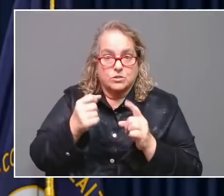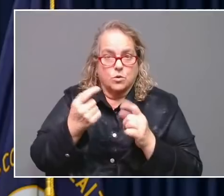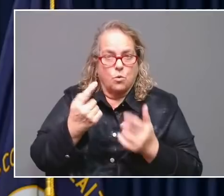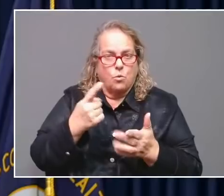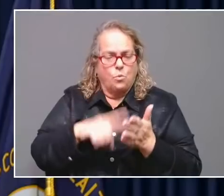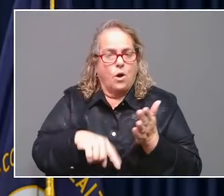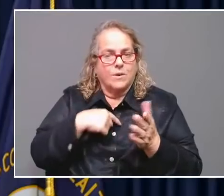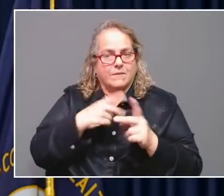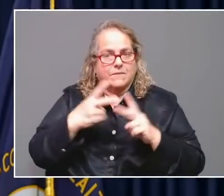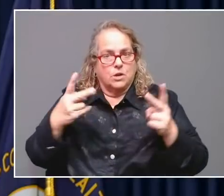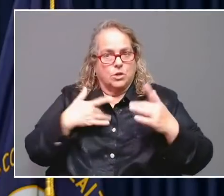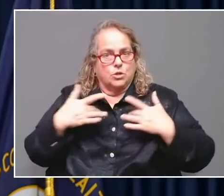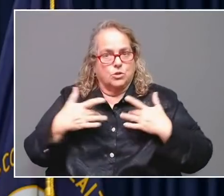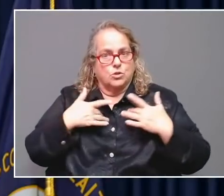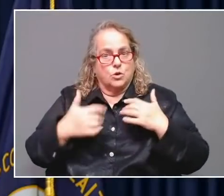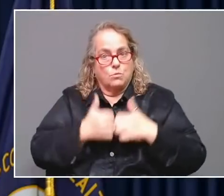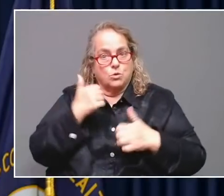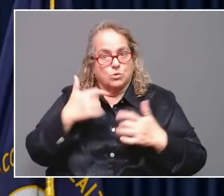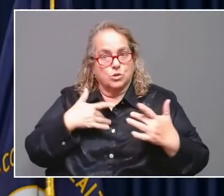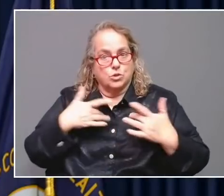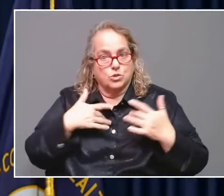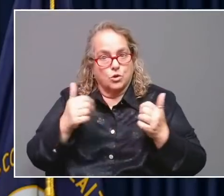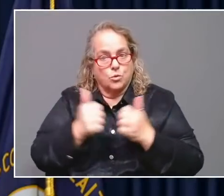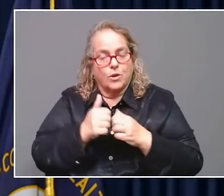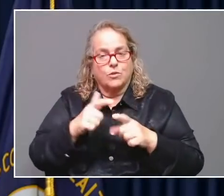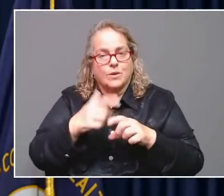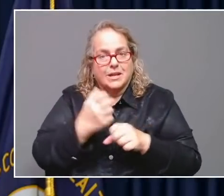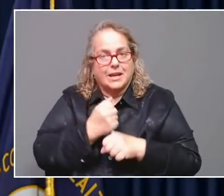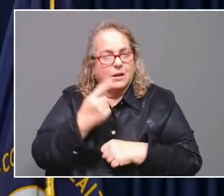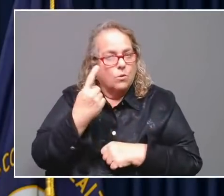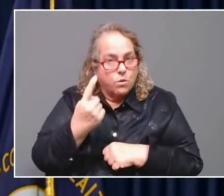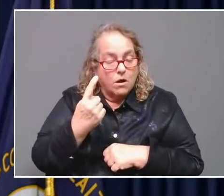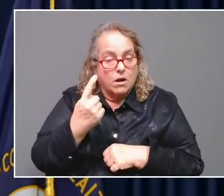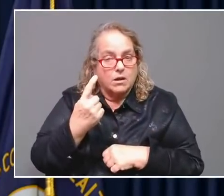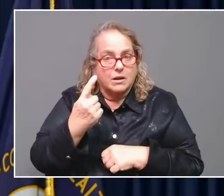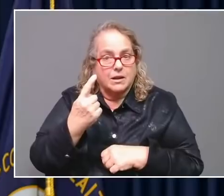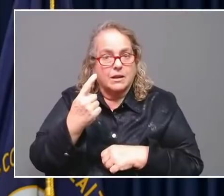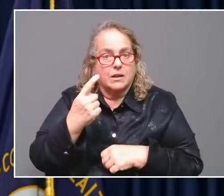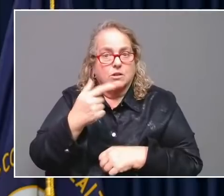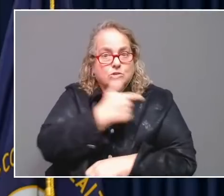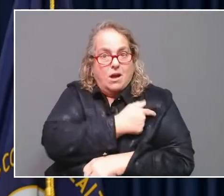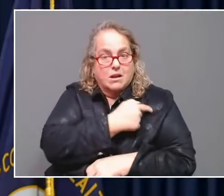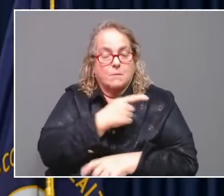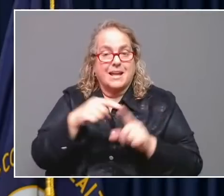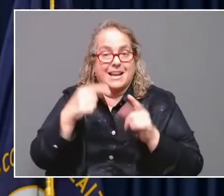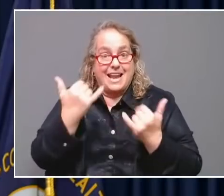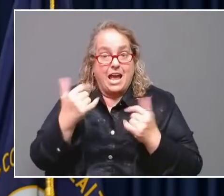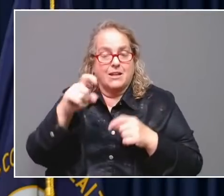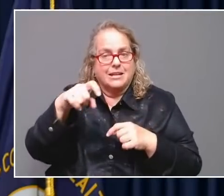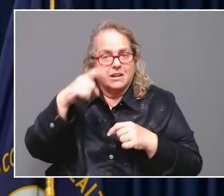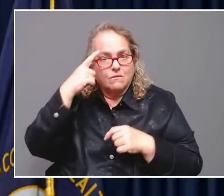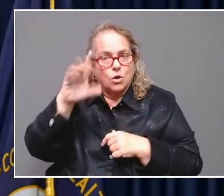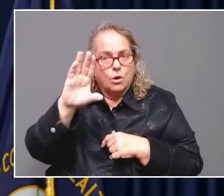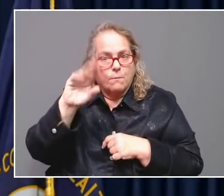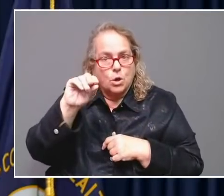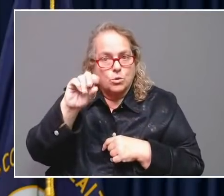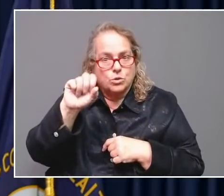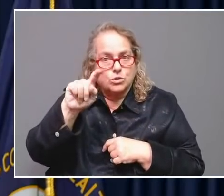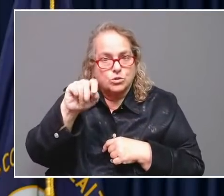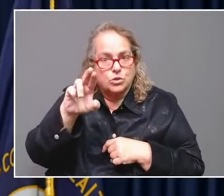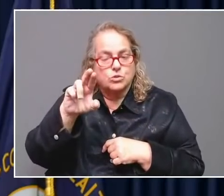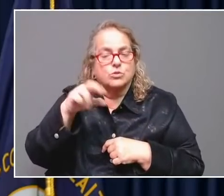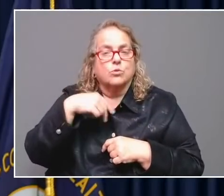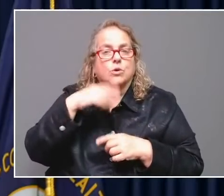with, most concerned with, getting at least one into folks. But now with the need for boosters, we'll show